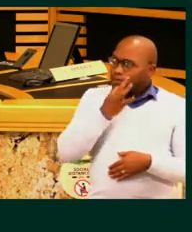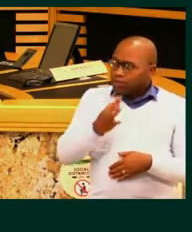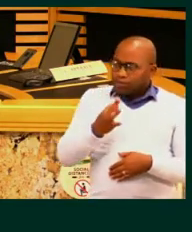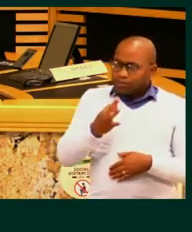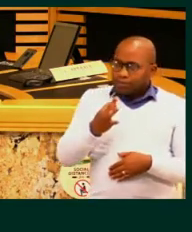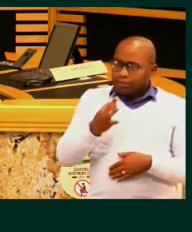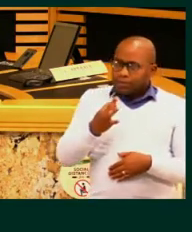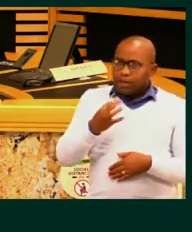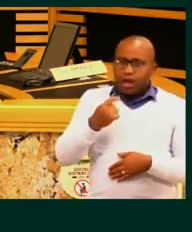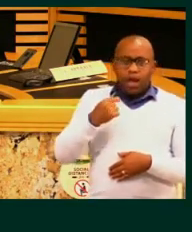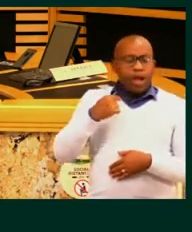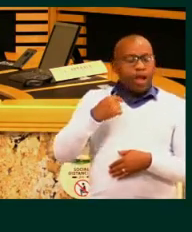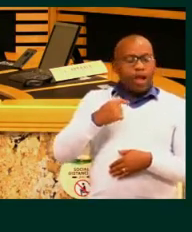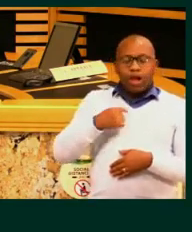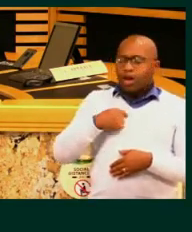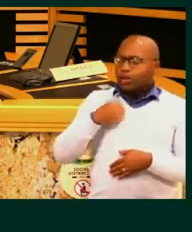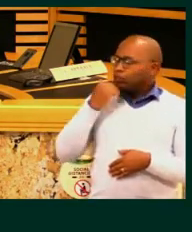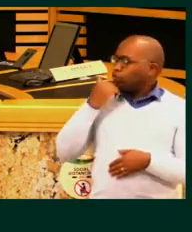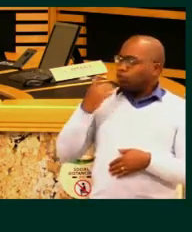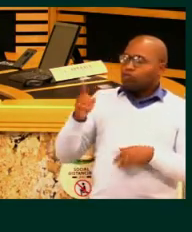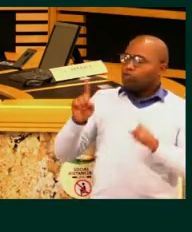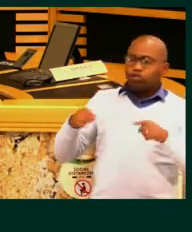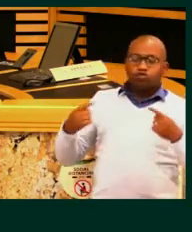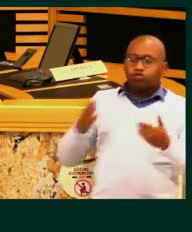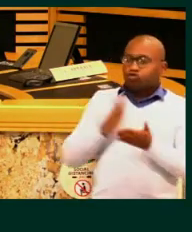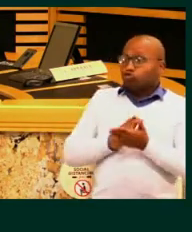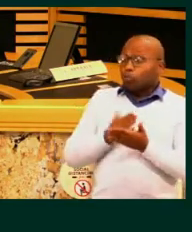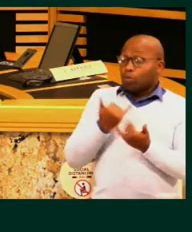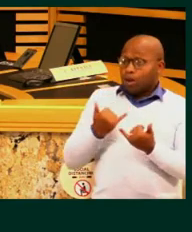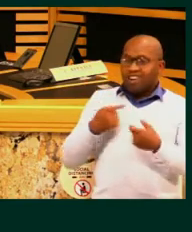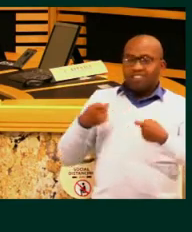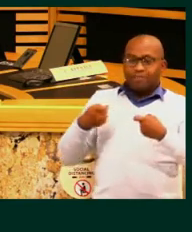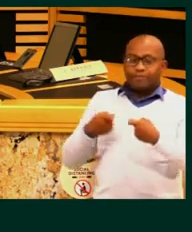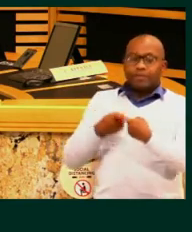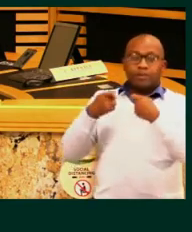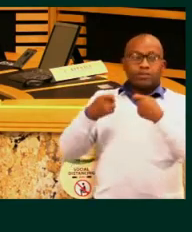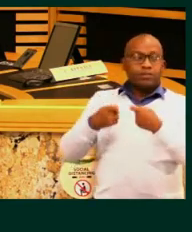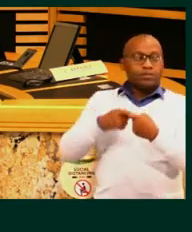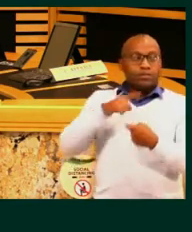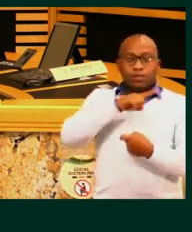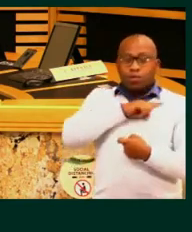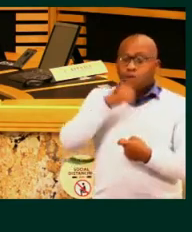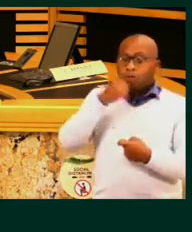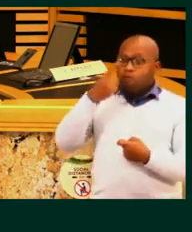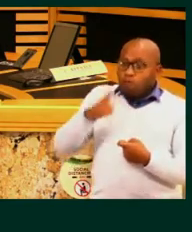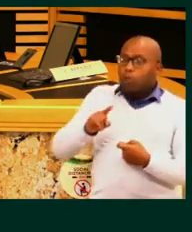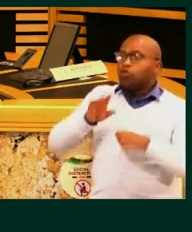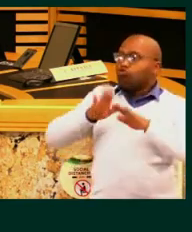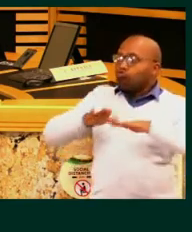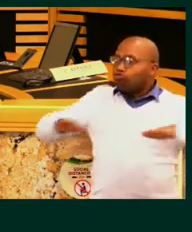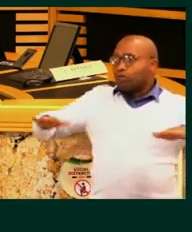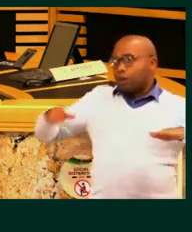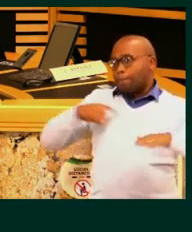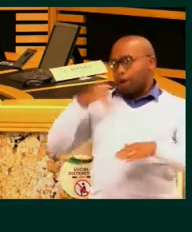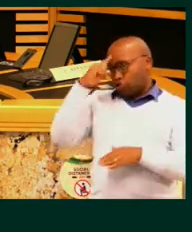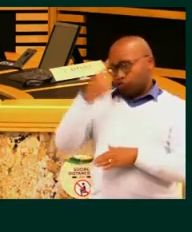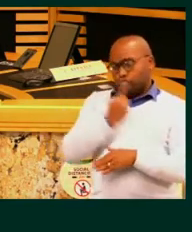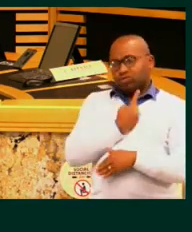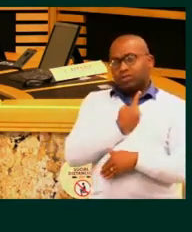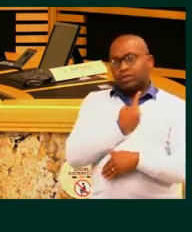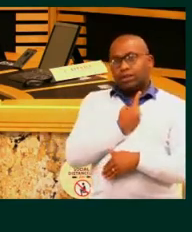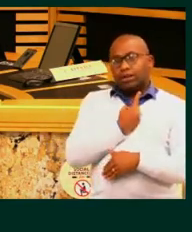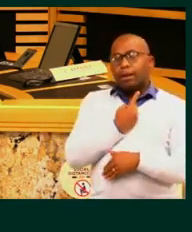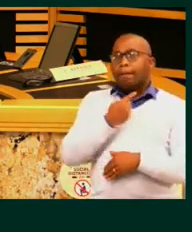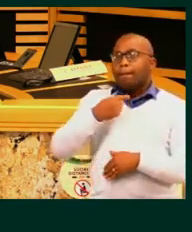stop fighting now I refuse to stop fighting now for the sake of my daughters and users we must do better to make